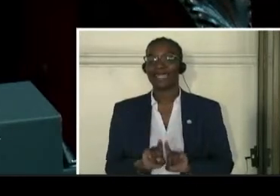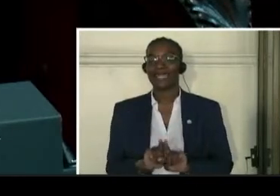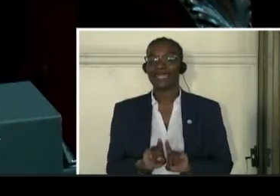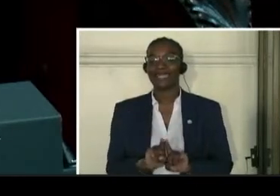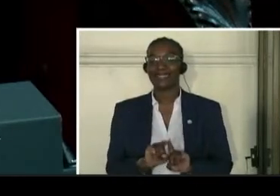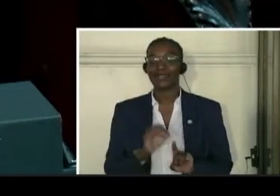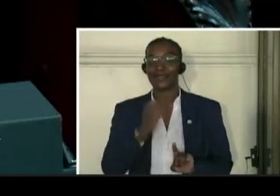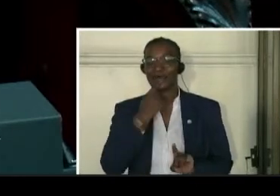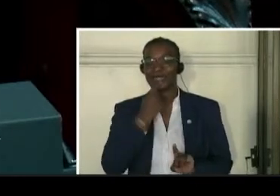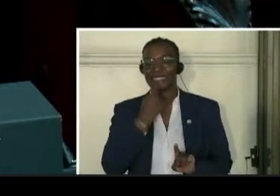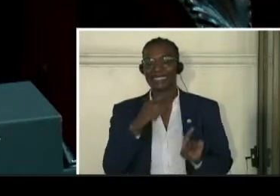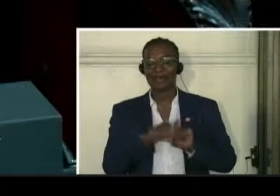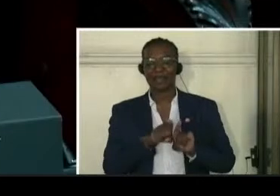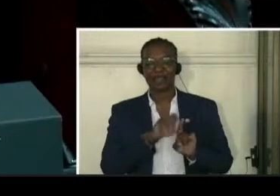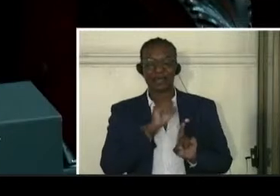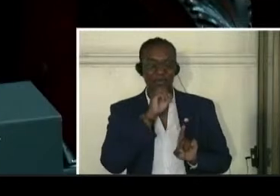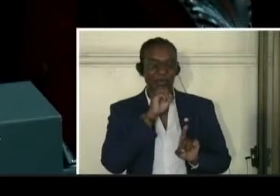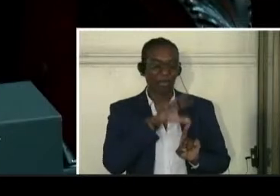spitting in his grave.